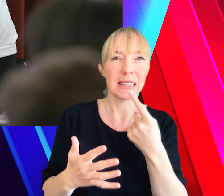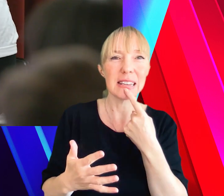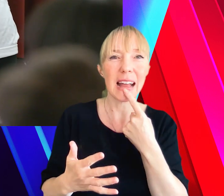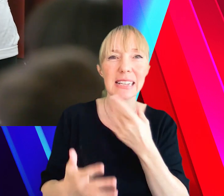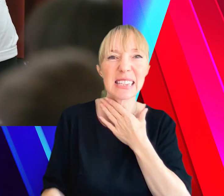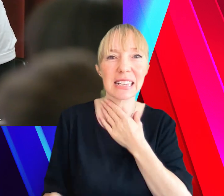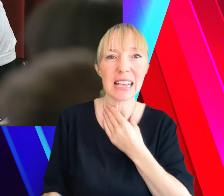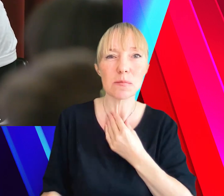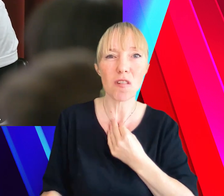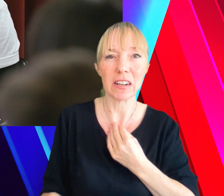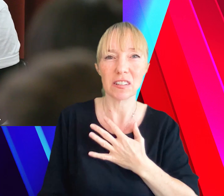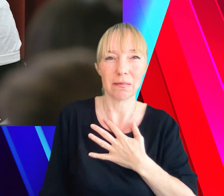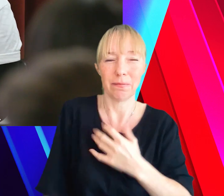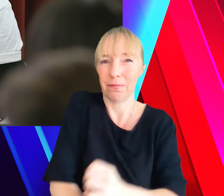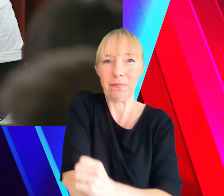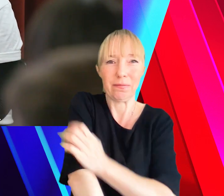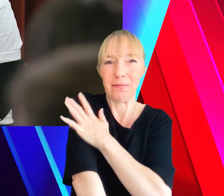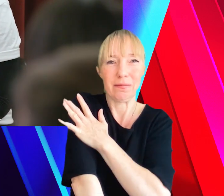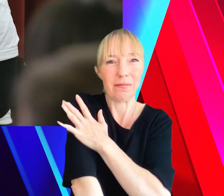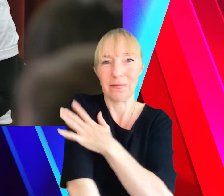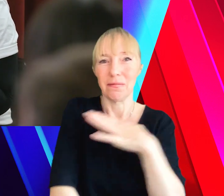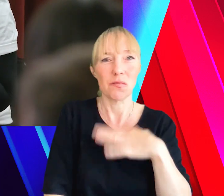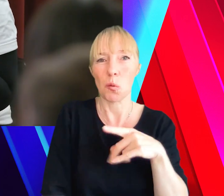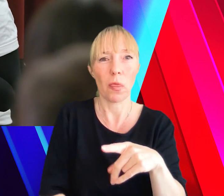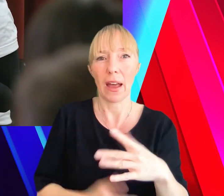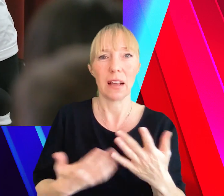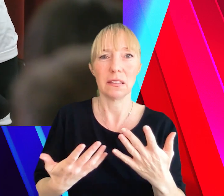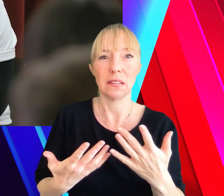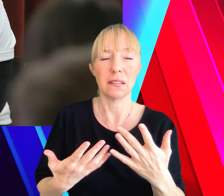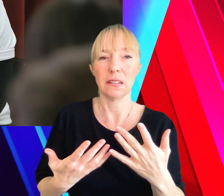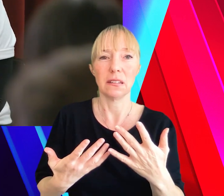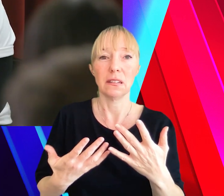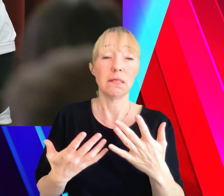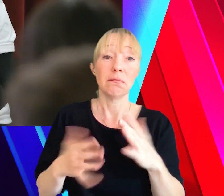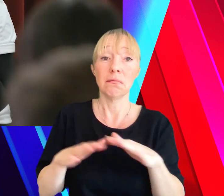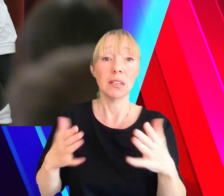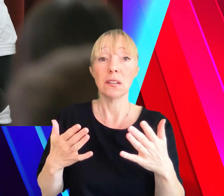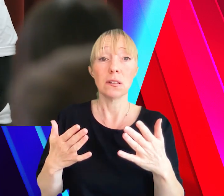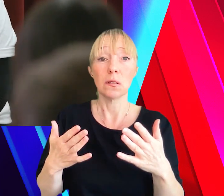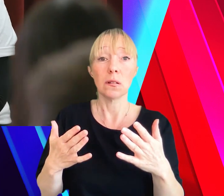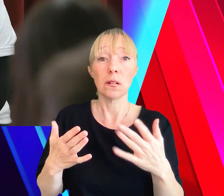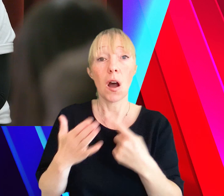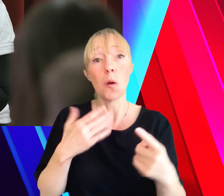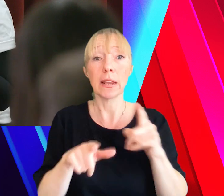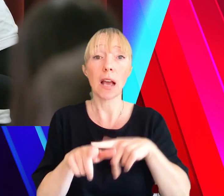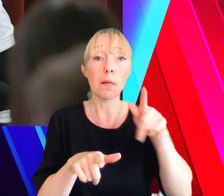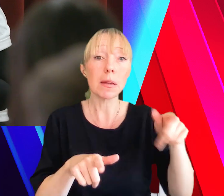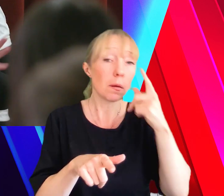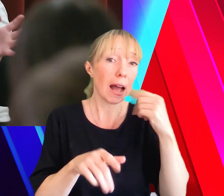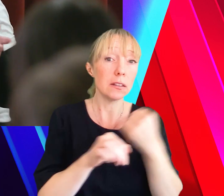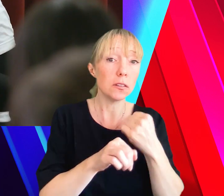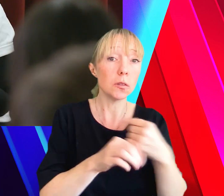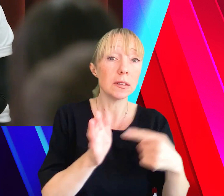really like taste the desperation in the TikToks, and that's just, you don't want that. You need to have that, like, and it's not like, you